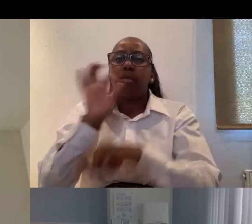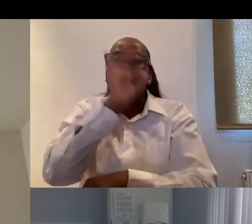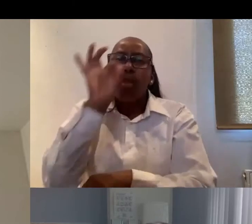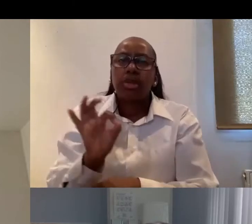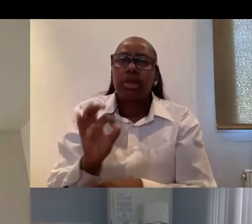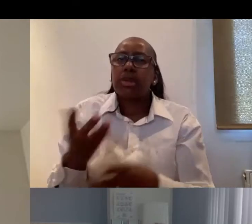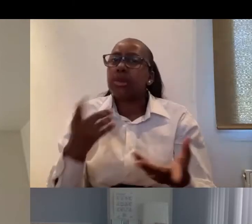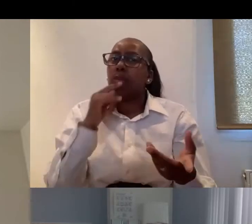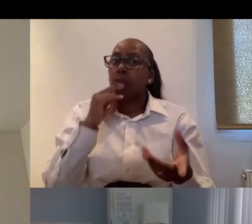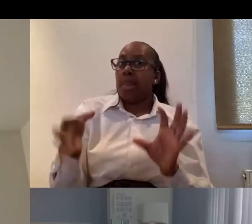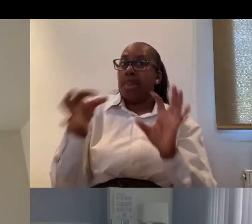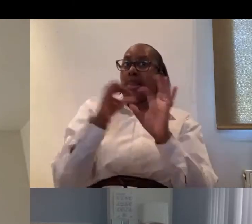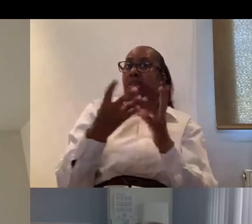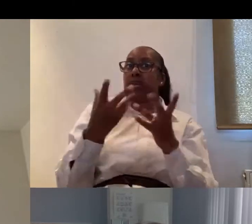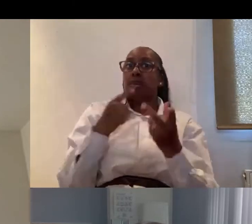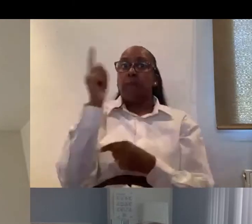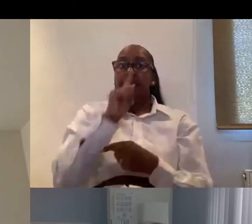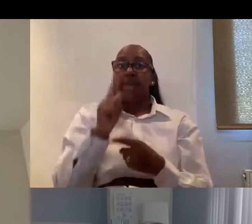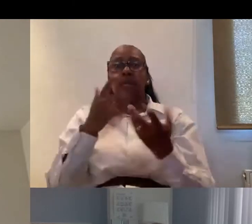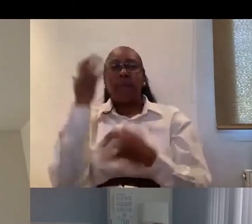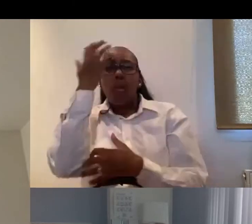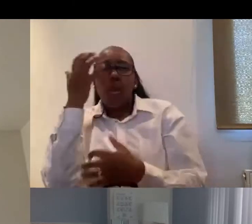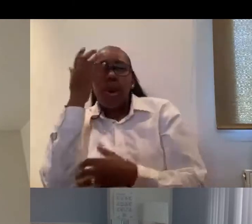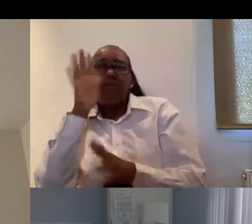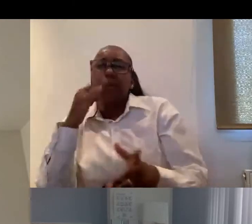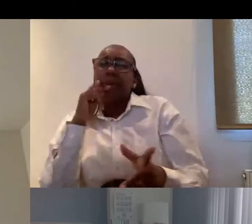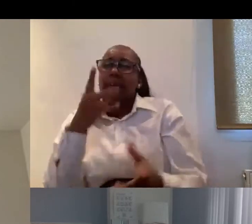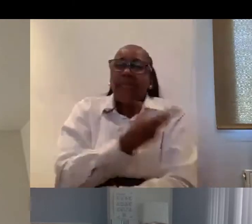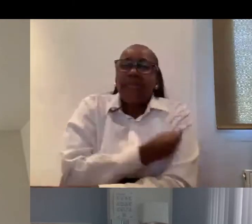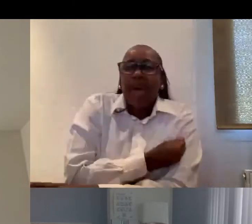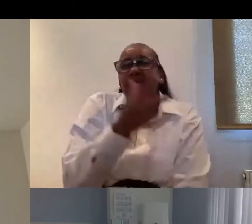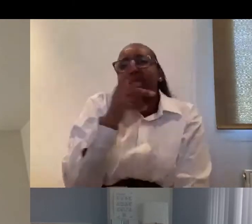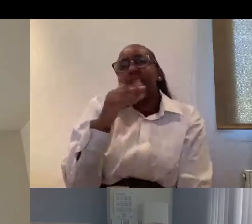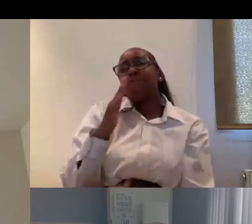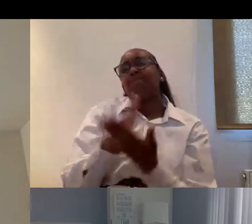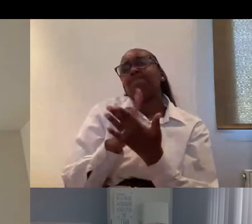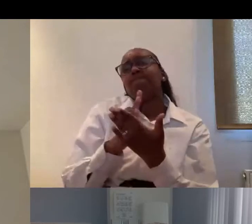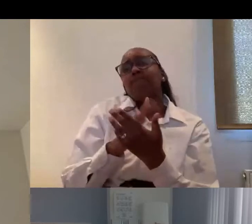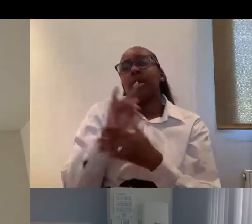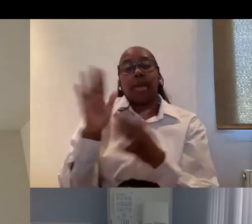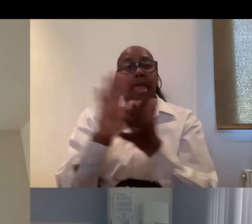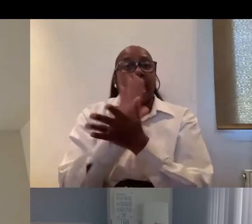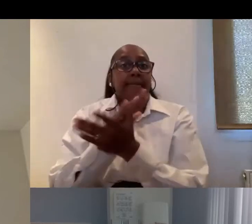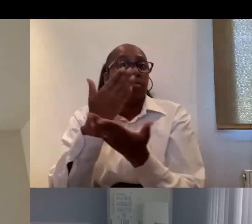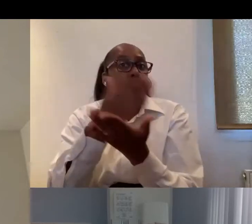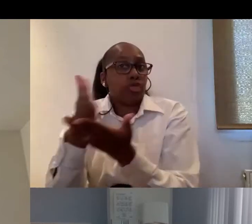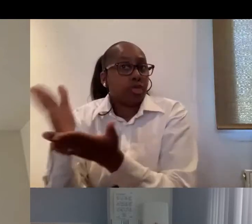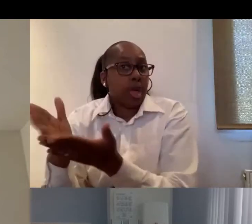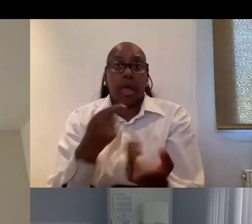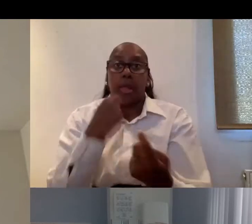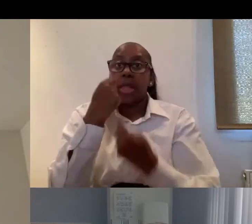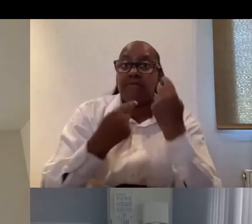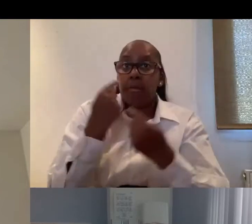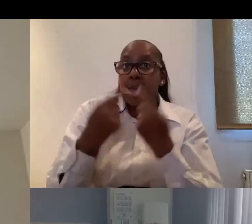have will be relevant to lots of people who have concerns about having the vaccine. So I'm pleased to be able to share the information and knowledge